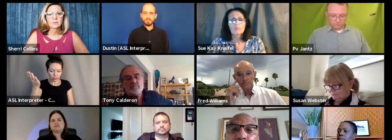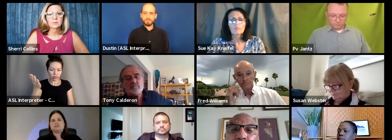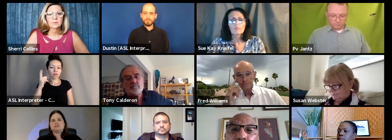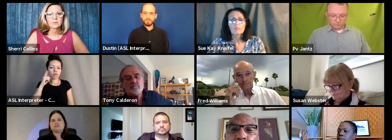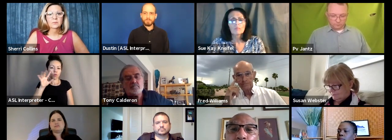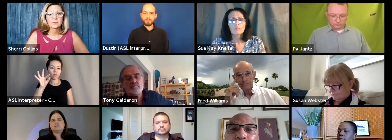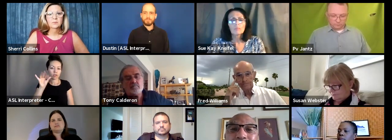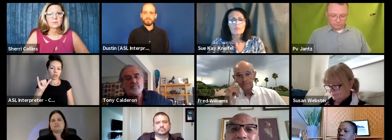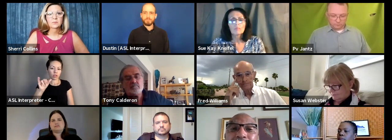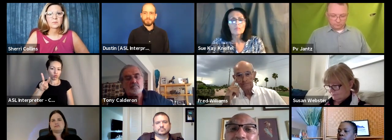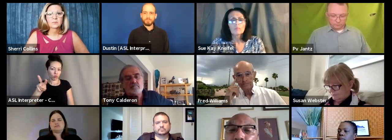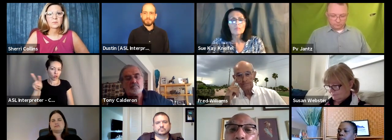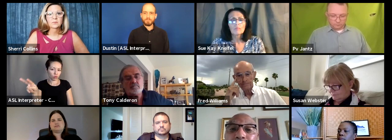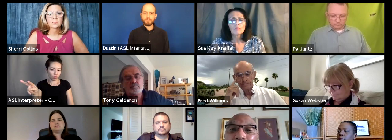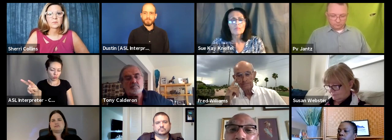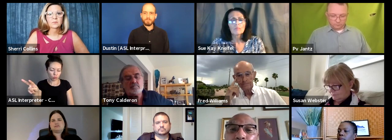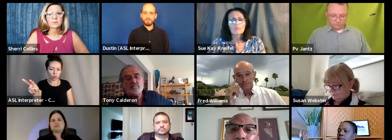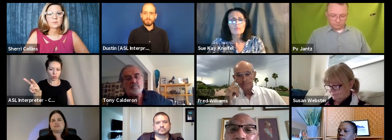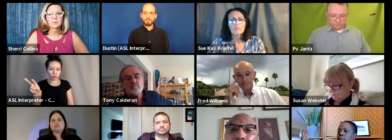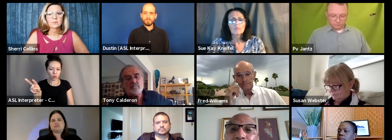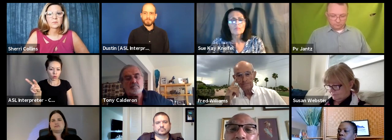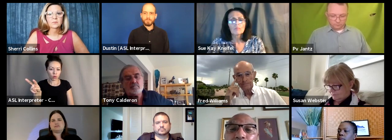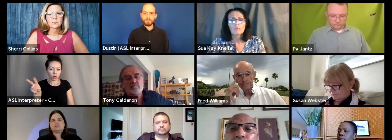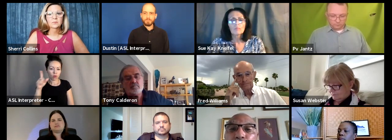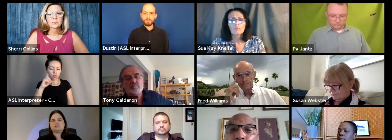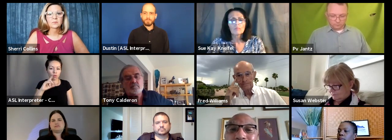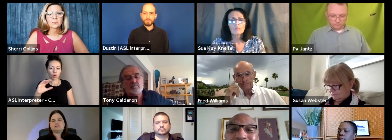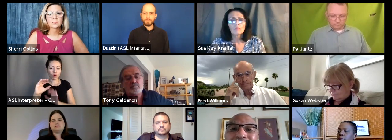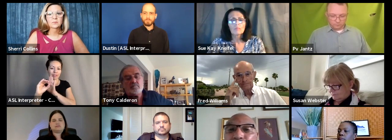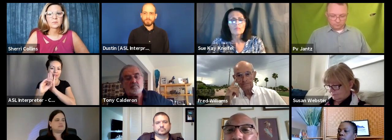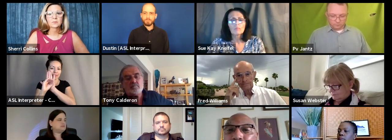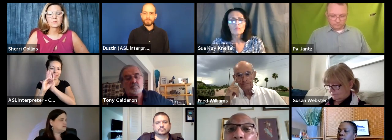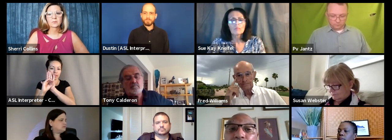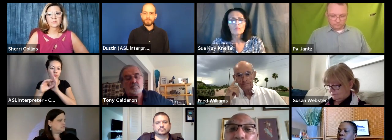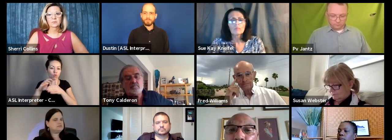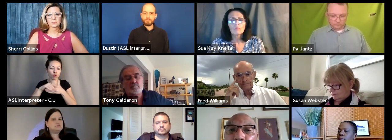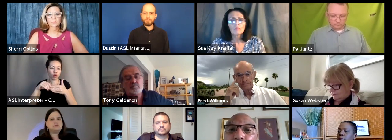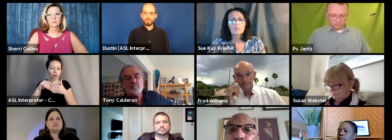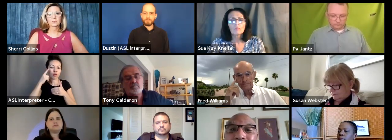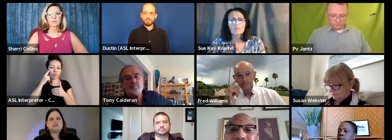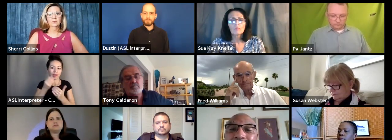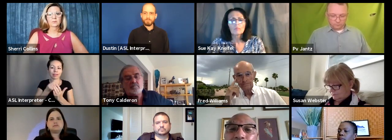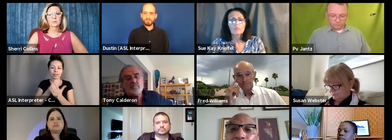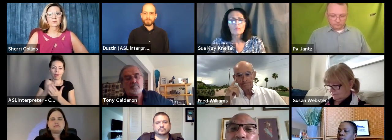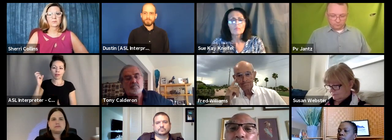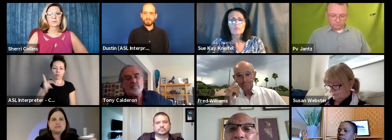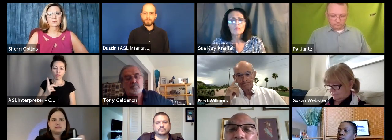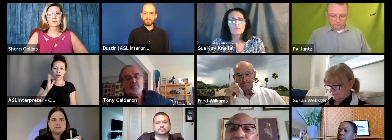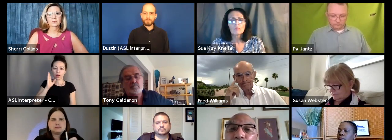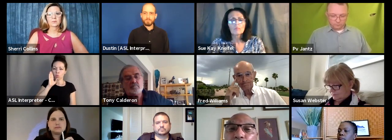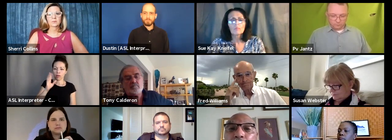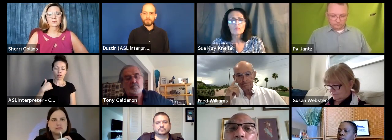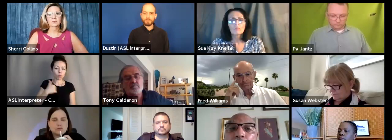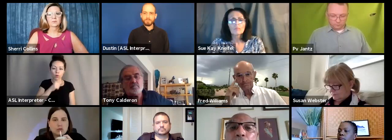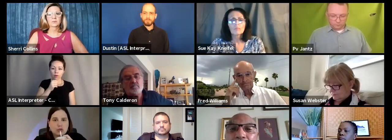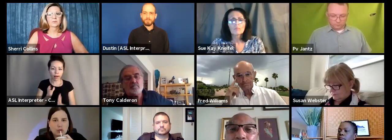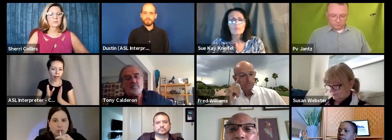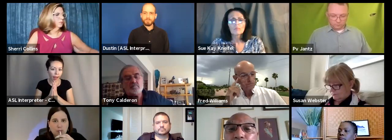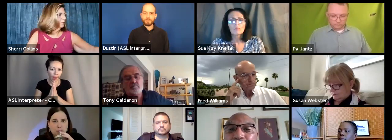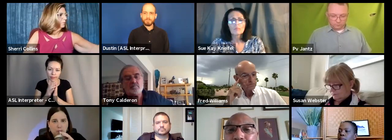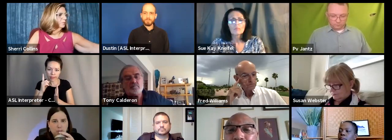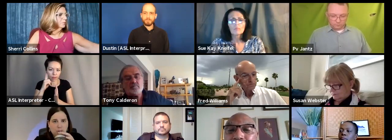year 22 as a $0 amount, since we will be getting reimbursed for it. So we're not asking for money for